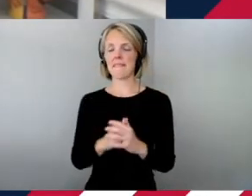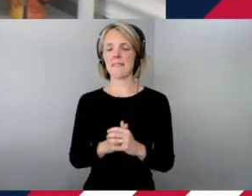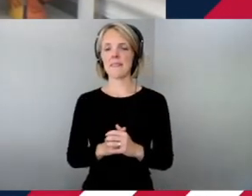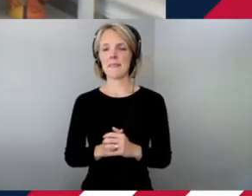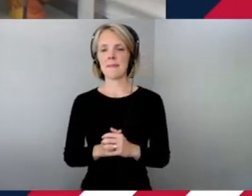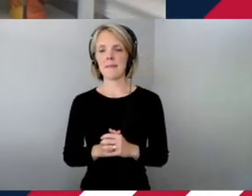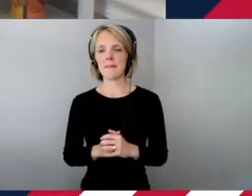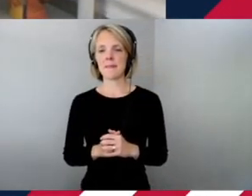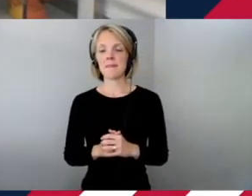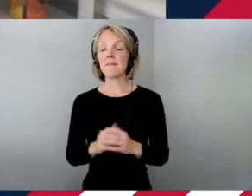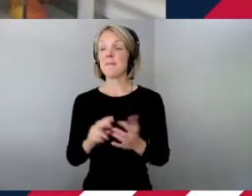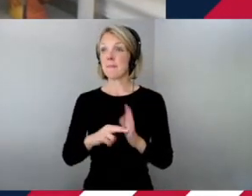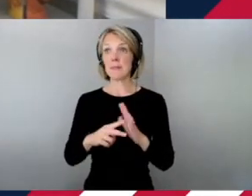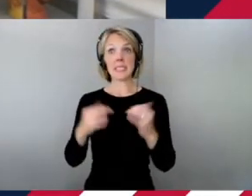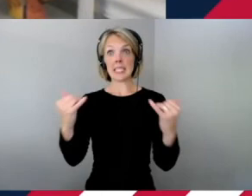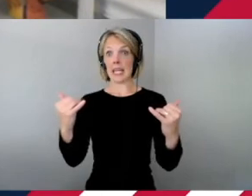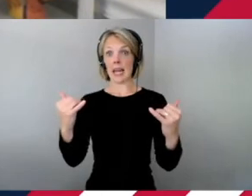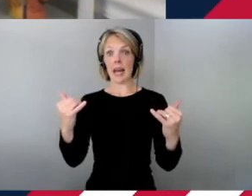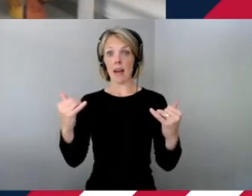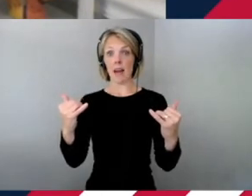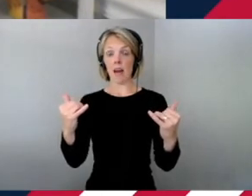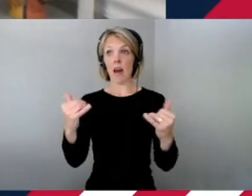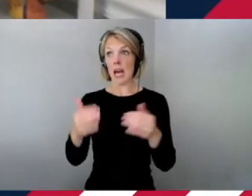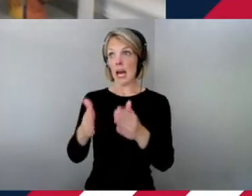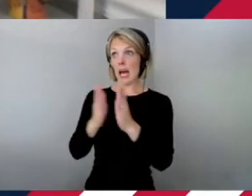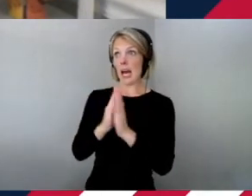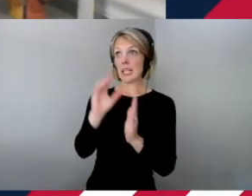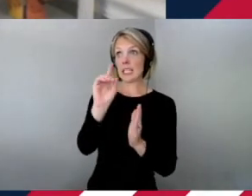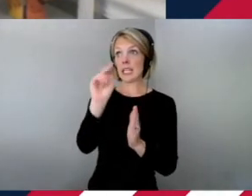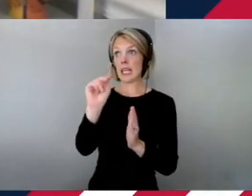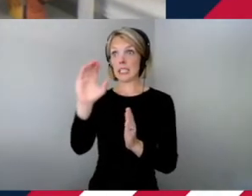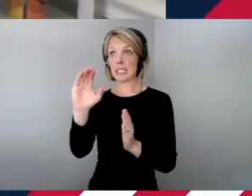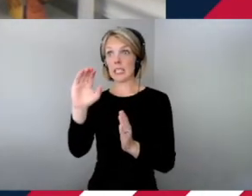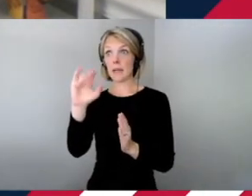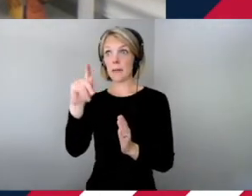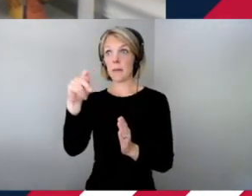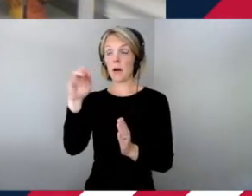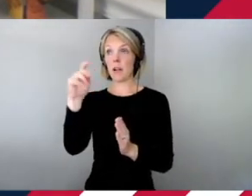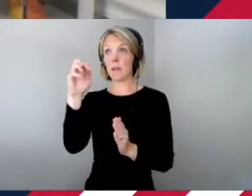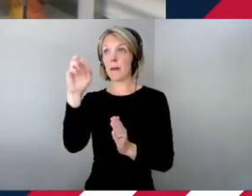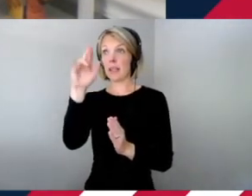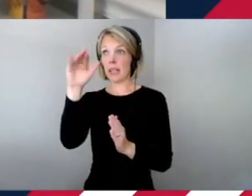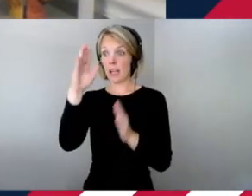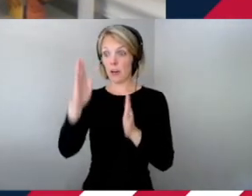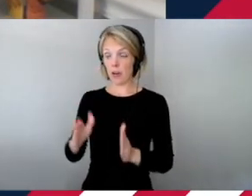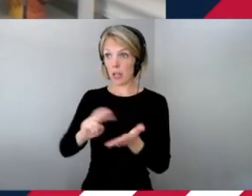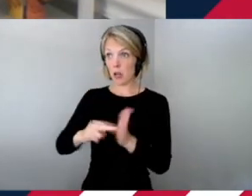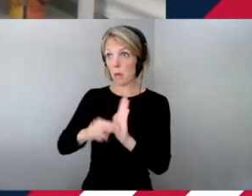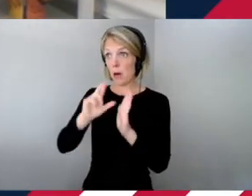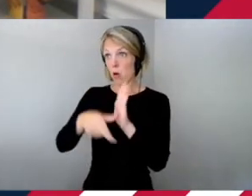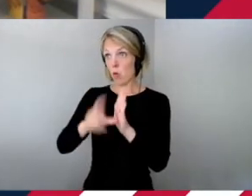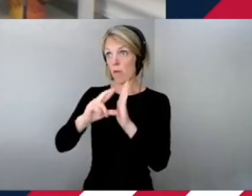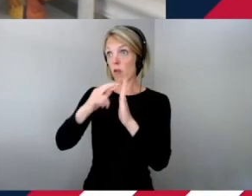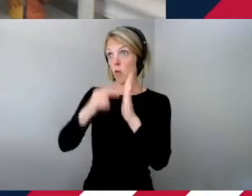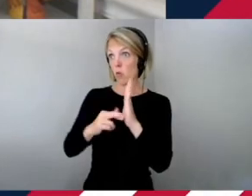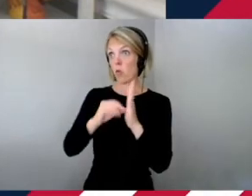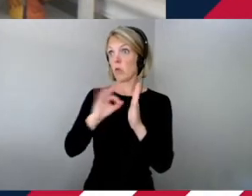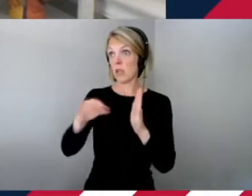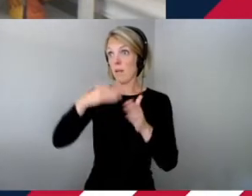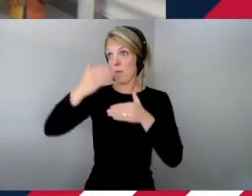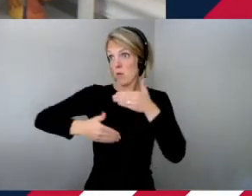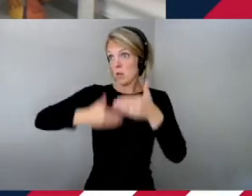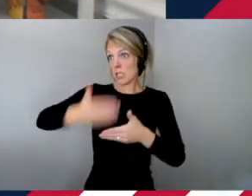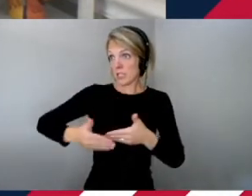With that, I now ask the DNC's parliamentarian, Helen McFadden, to review the committee's rules of procedure that